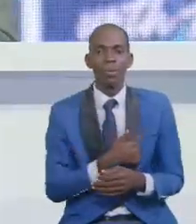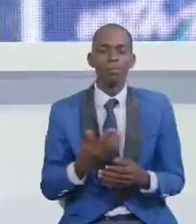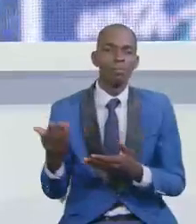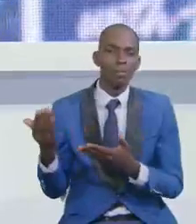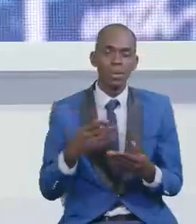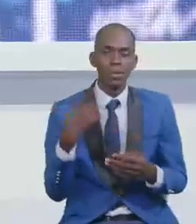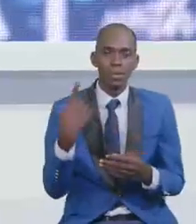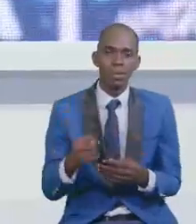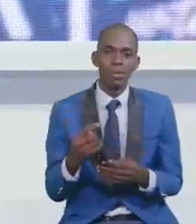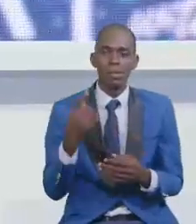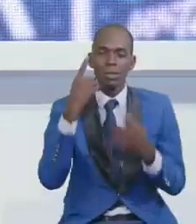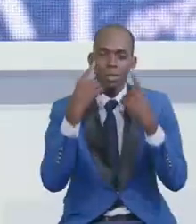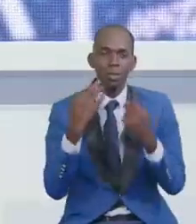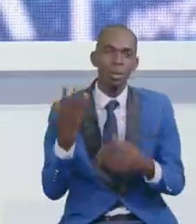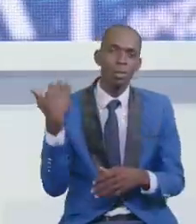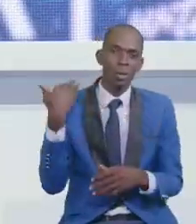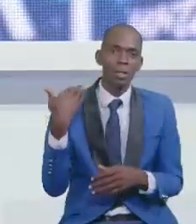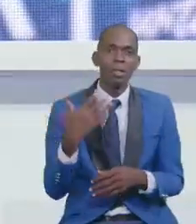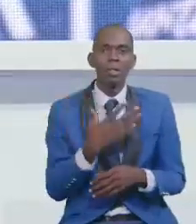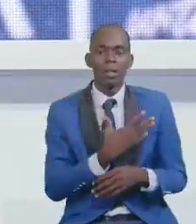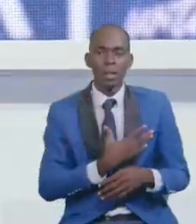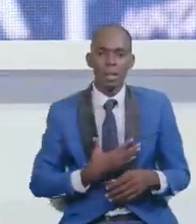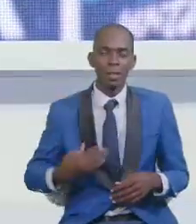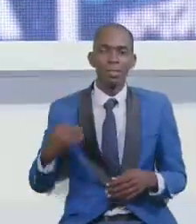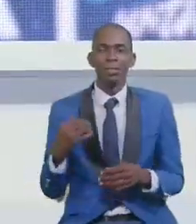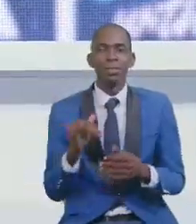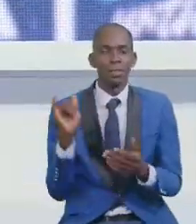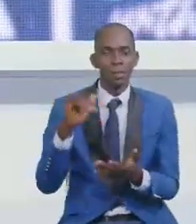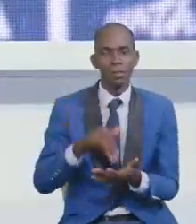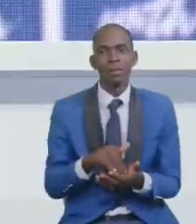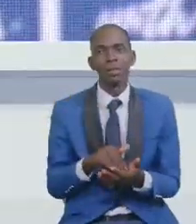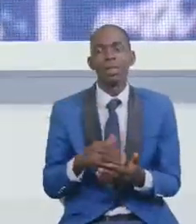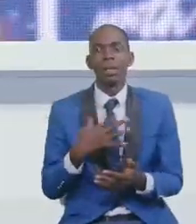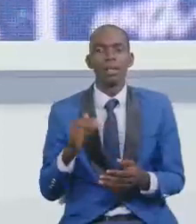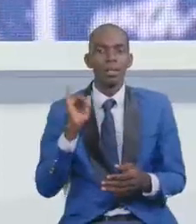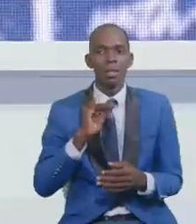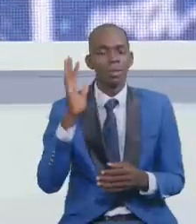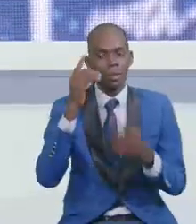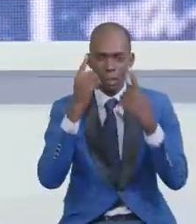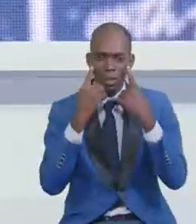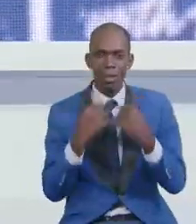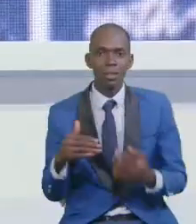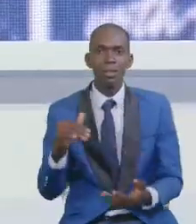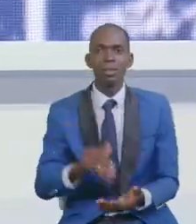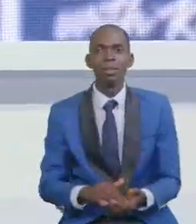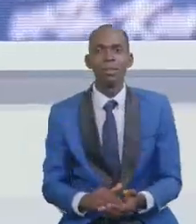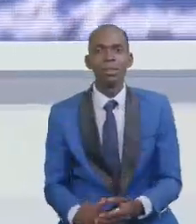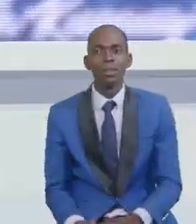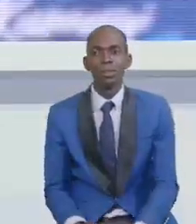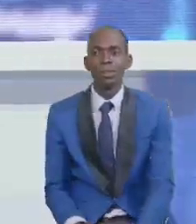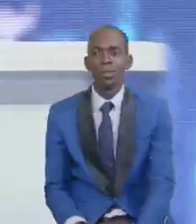we send that ahead, so that when I get to that place again, I will cry again.